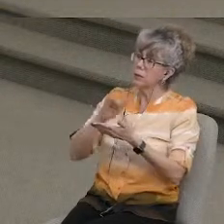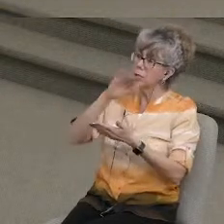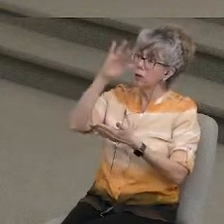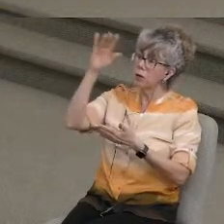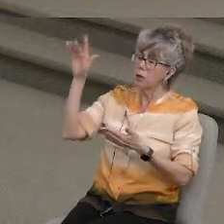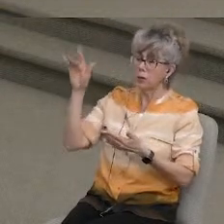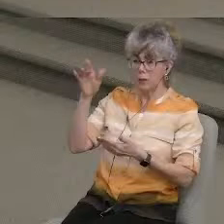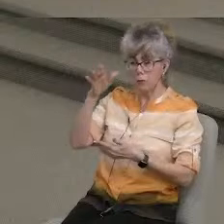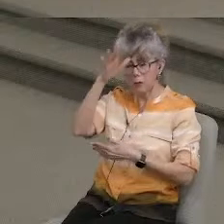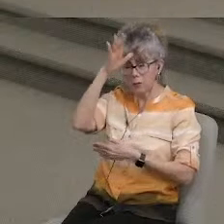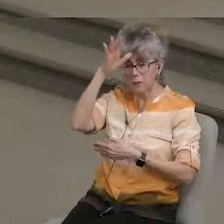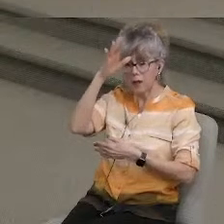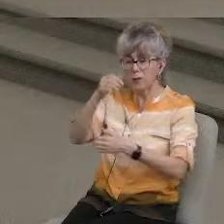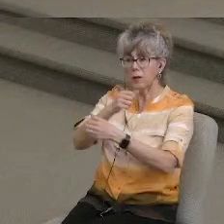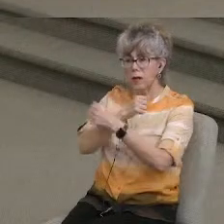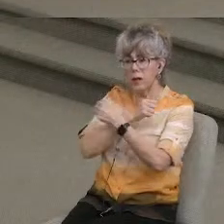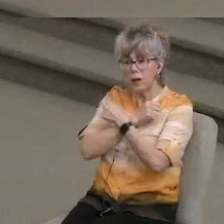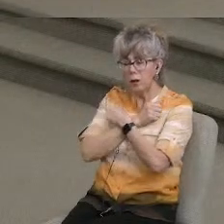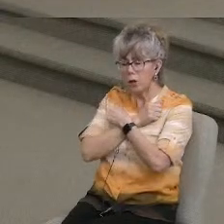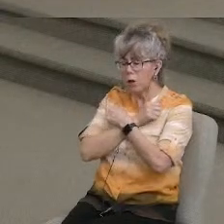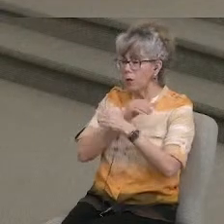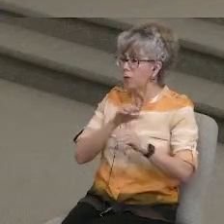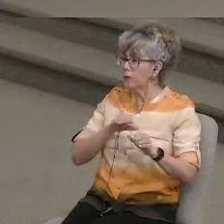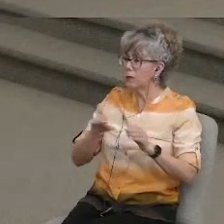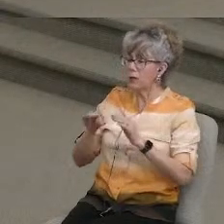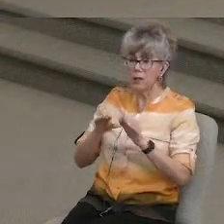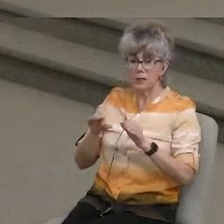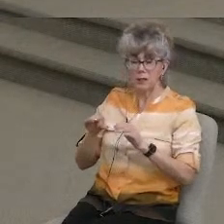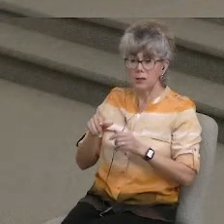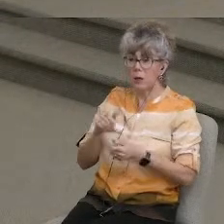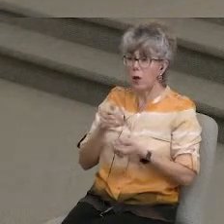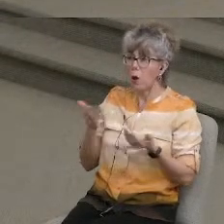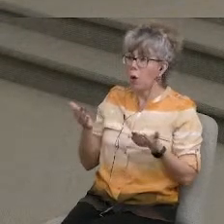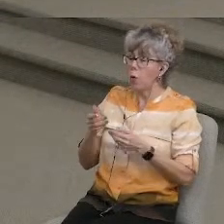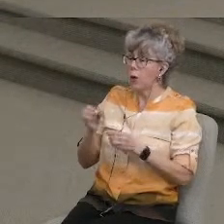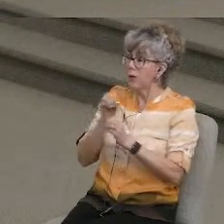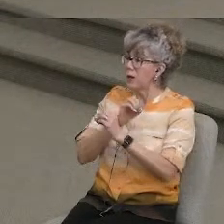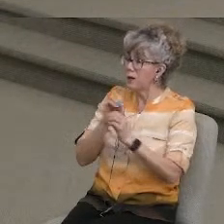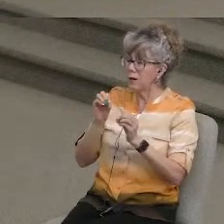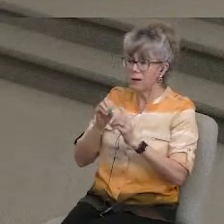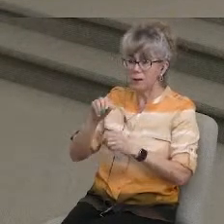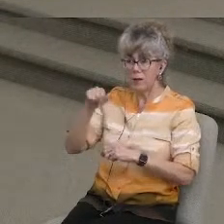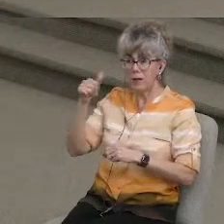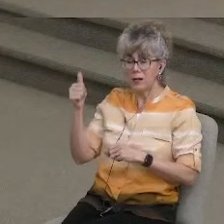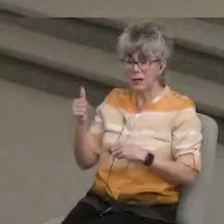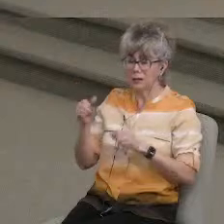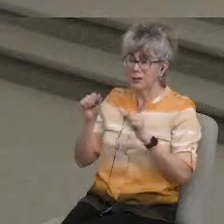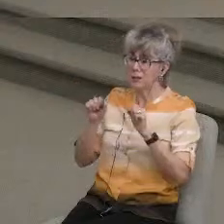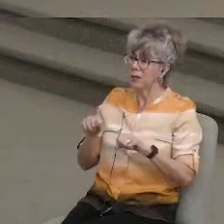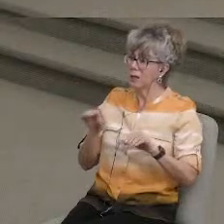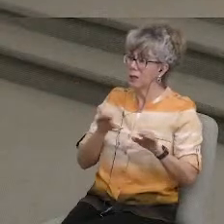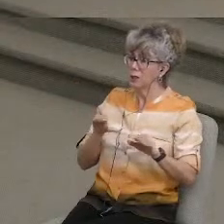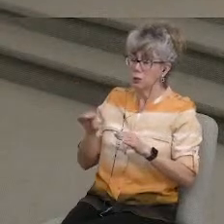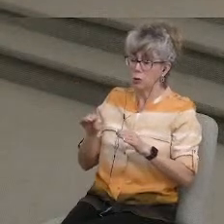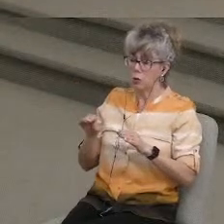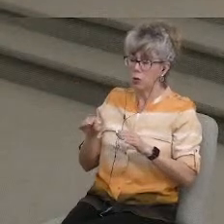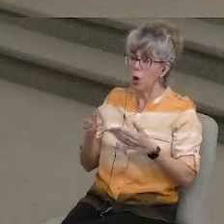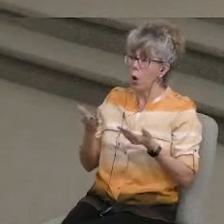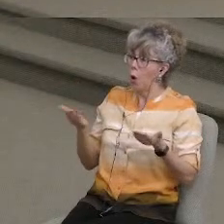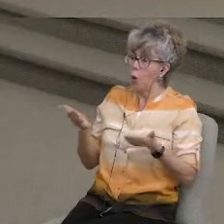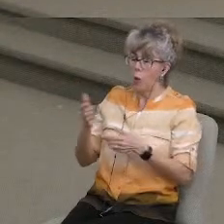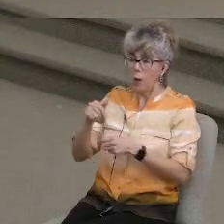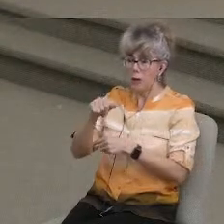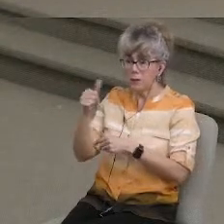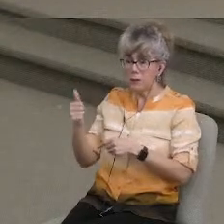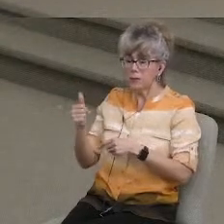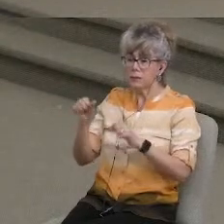Father, and love does what nothing else will. What else could have moved Jesus Christ out of heaven to